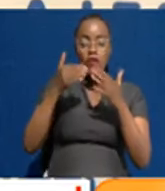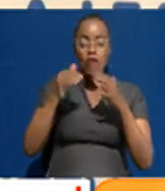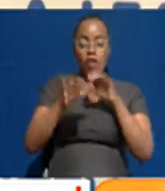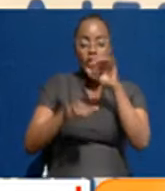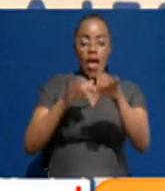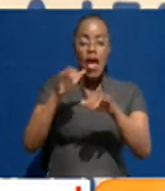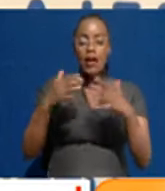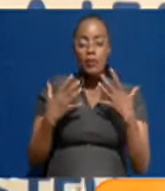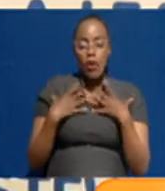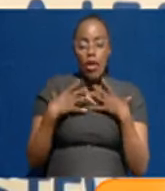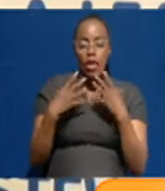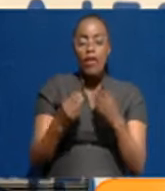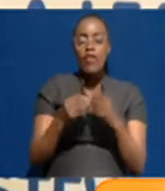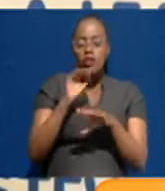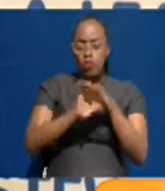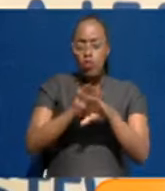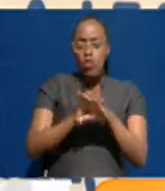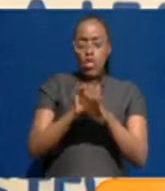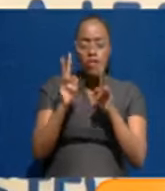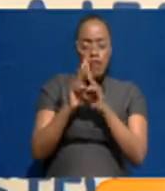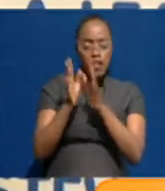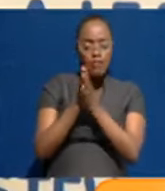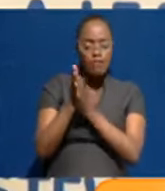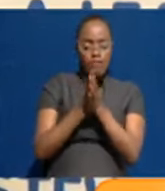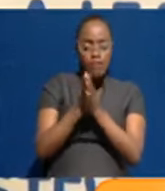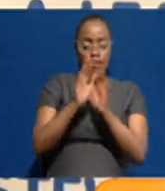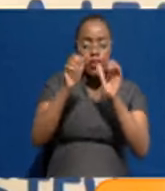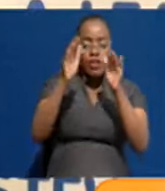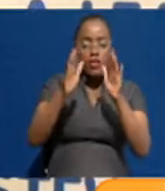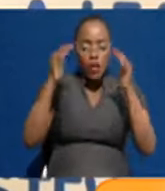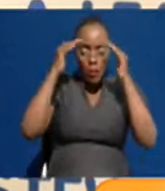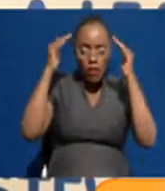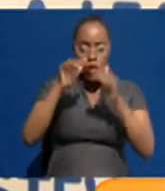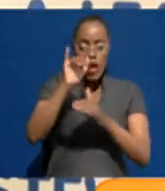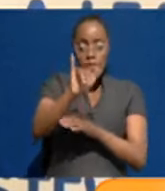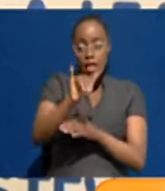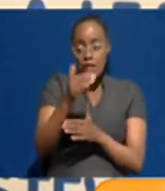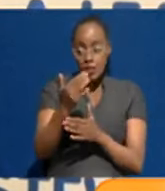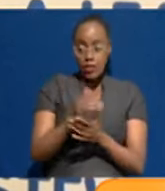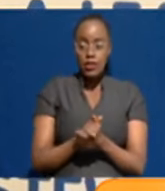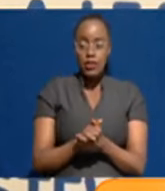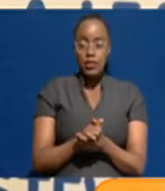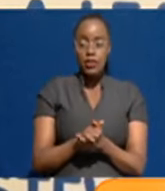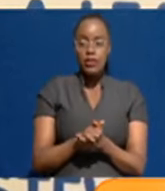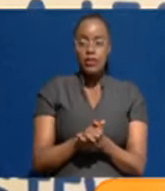have found is very compelling and very interesting, and that farmers are focused on that anyway.